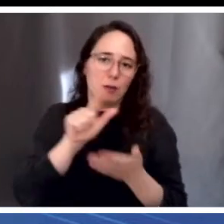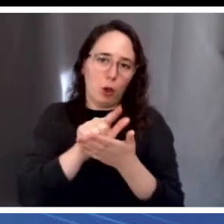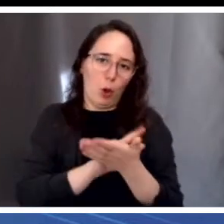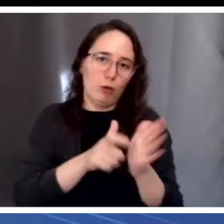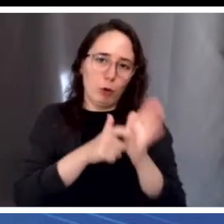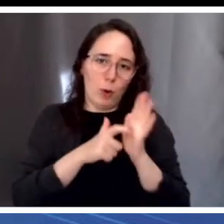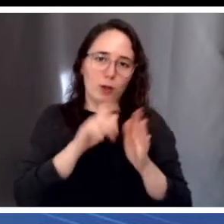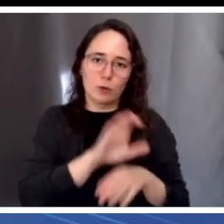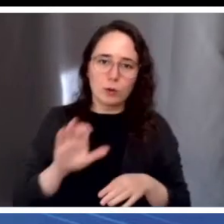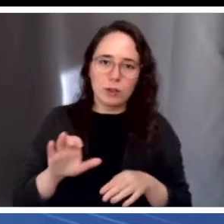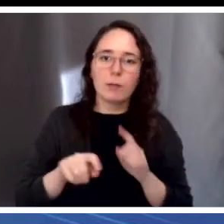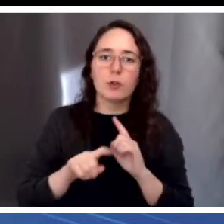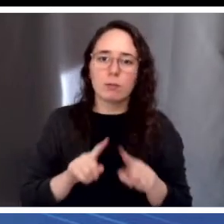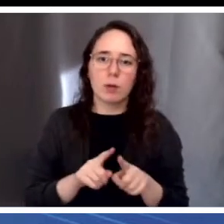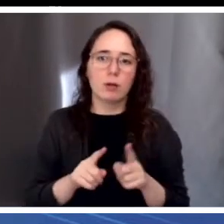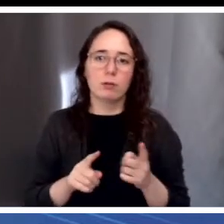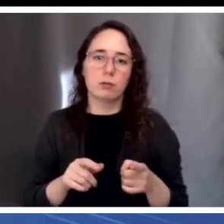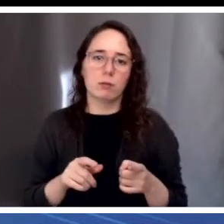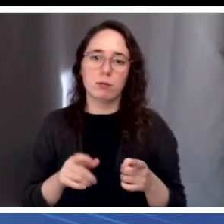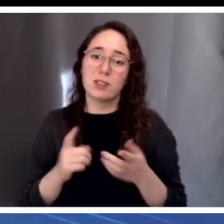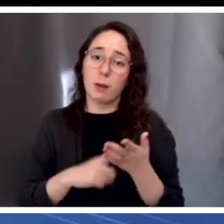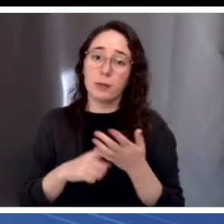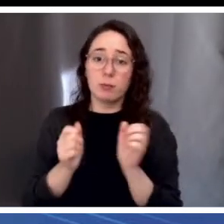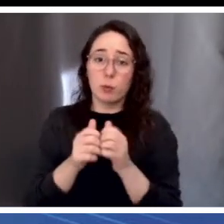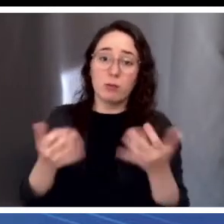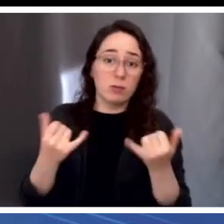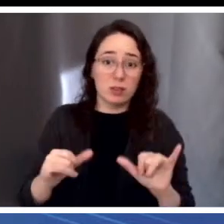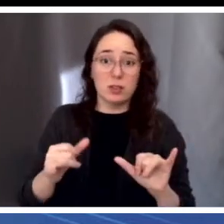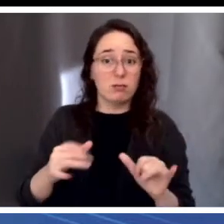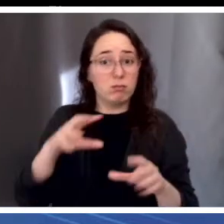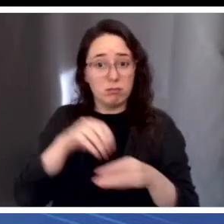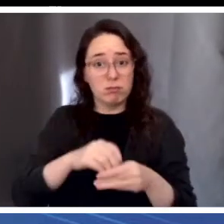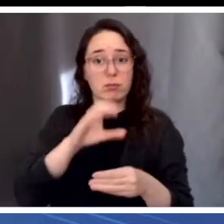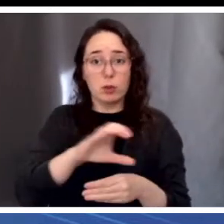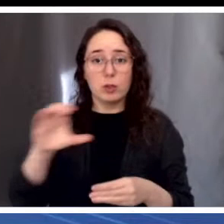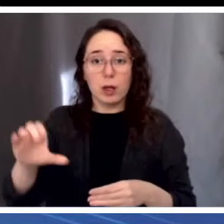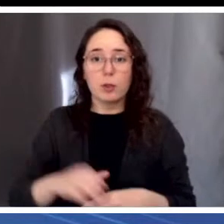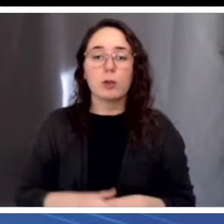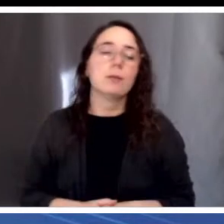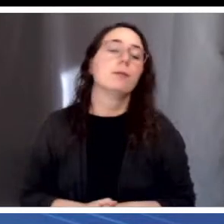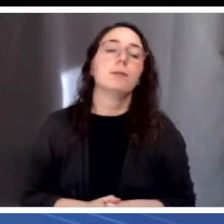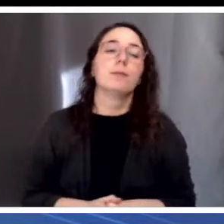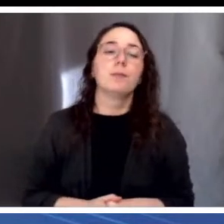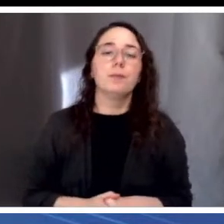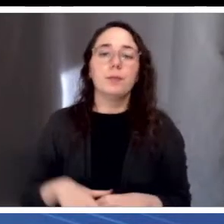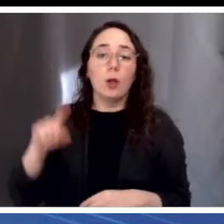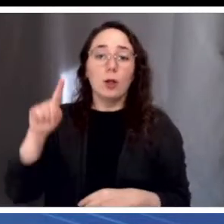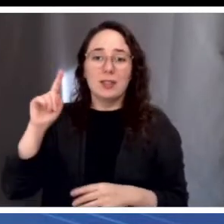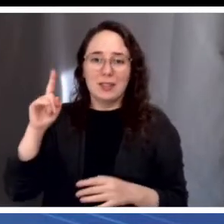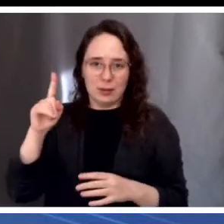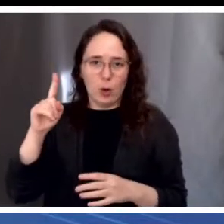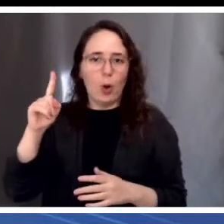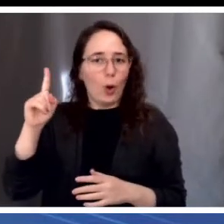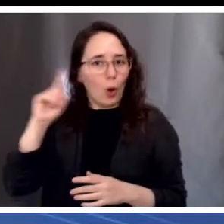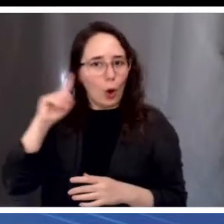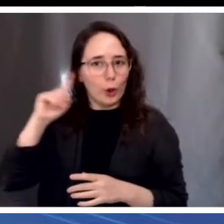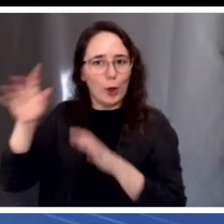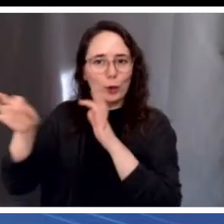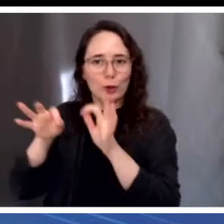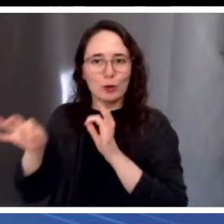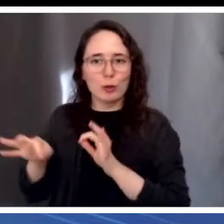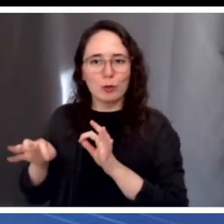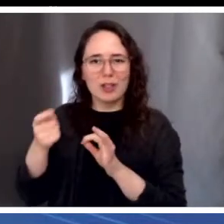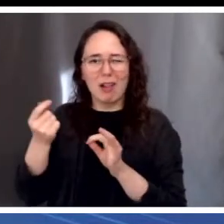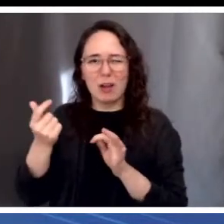Audio description, you know, feels to me like it's still kind of like becoming more